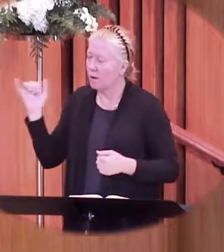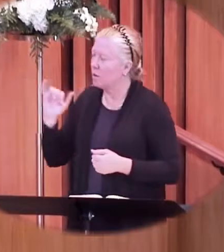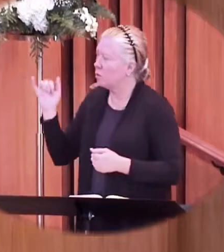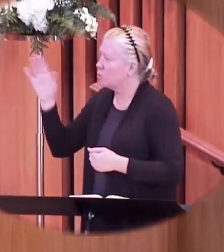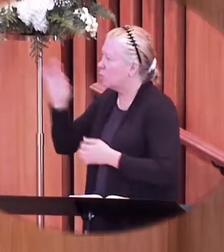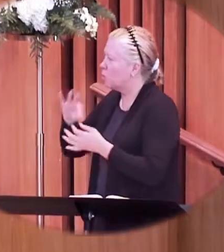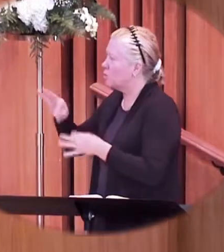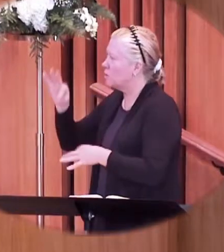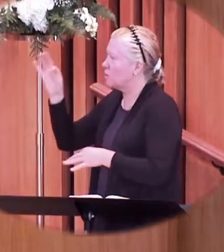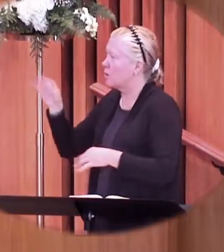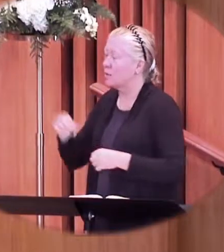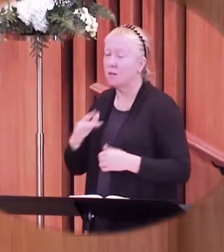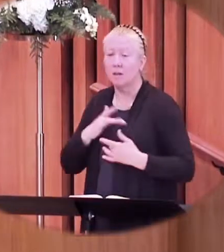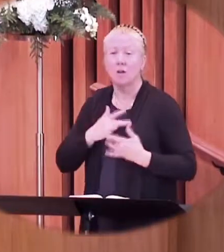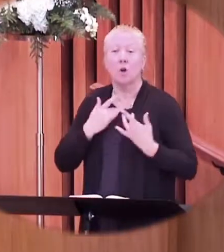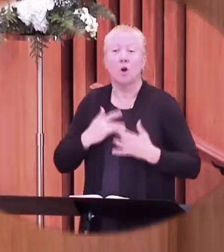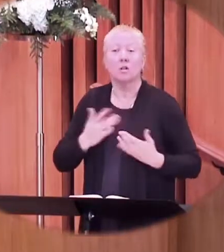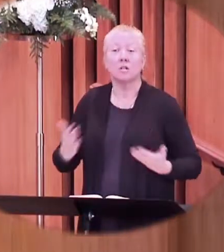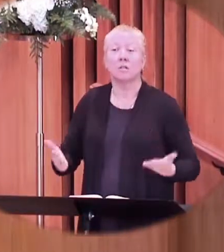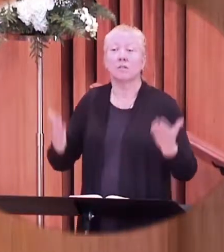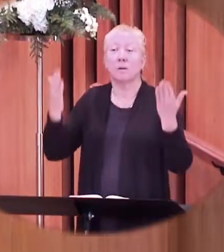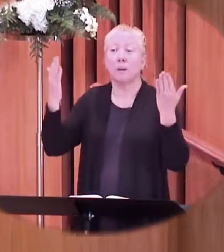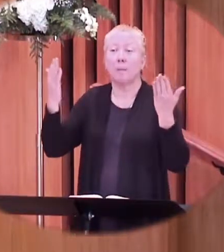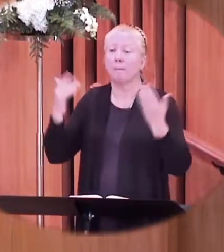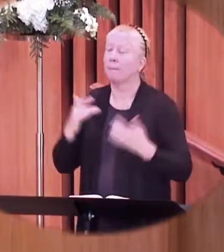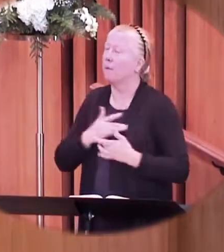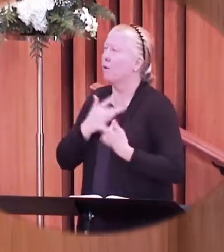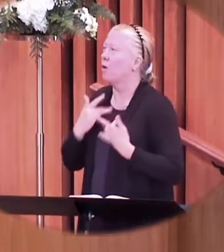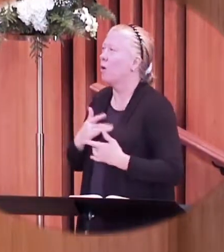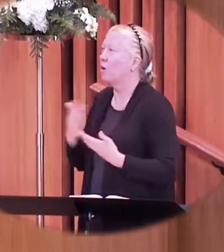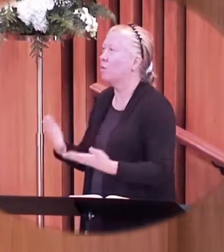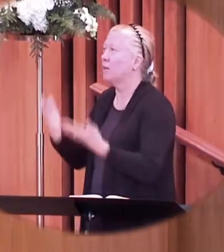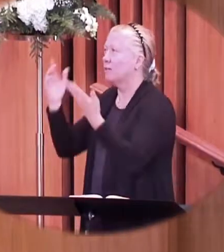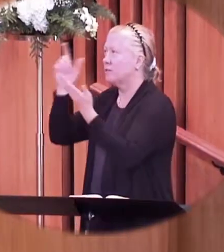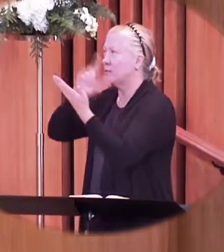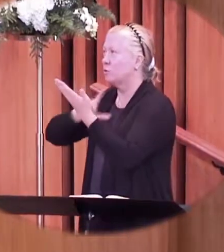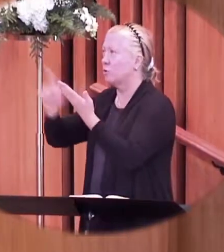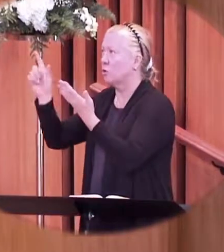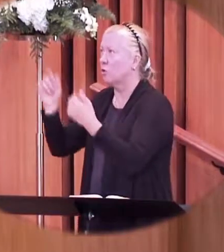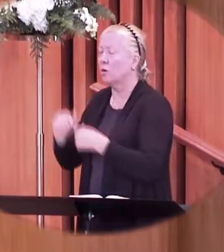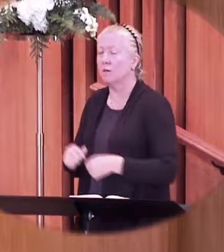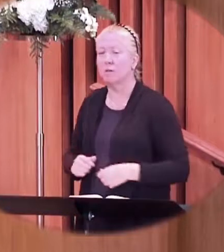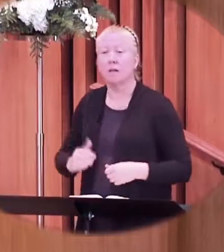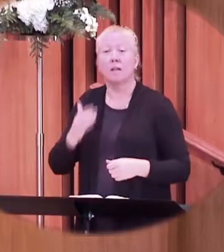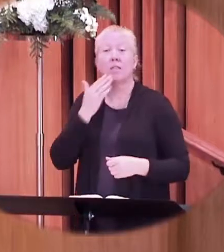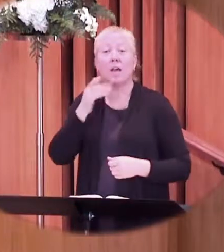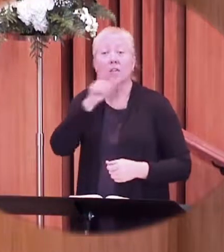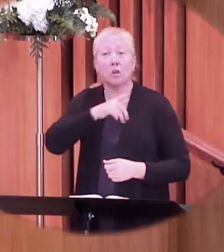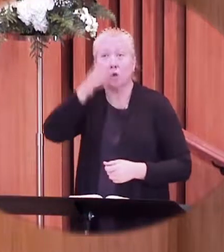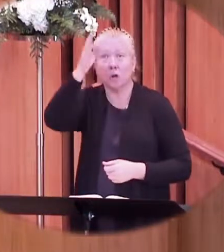Lift up your hearts. Let us give thanks to the Lord our God.